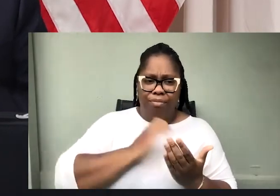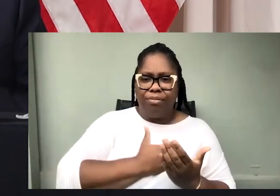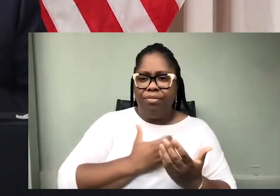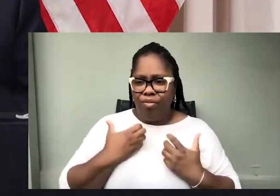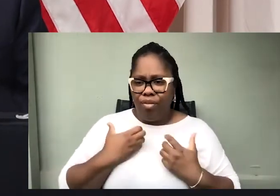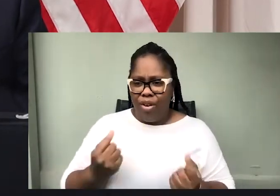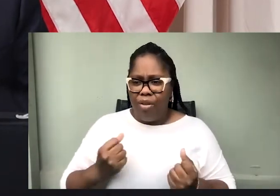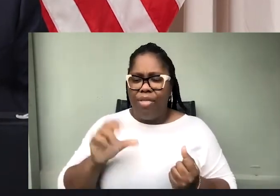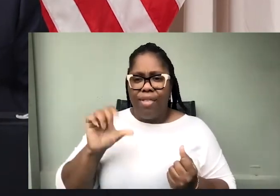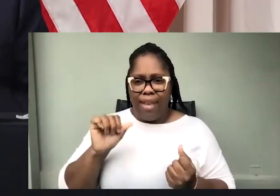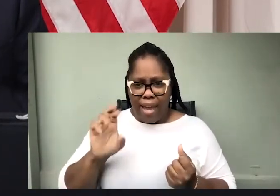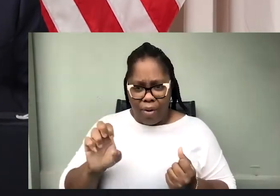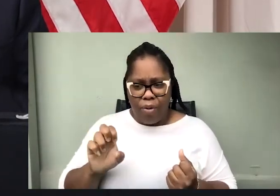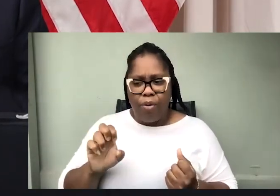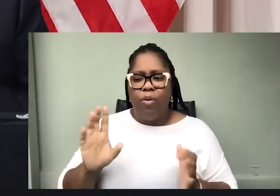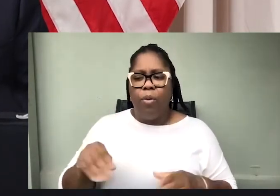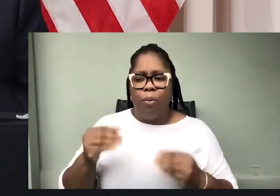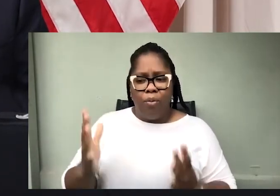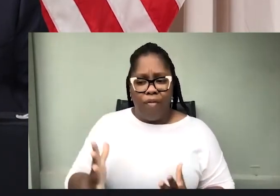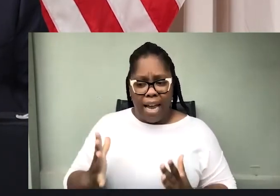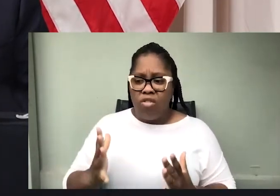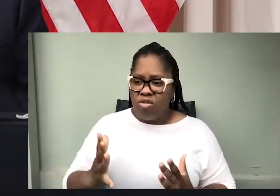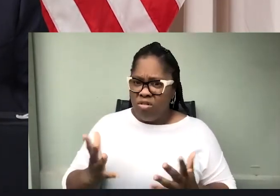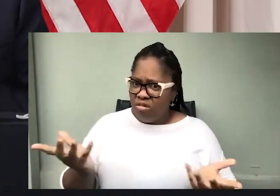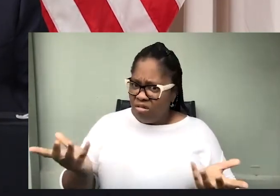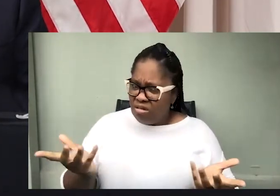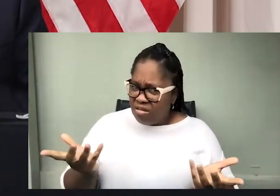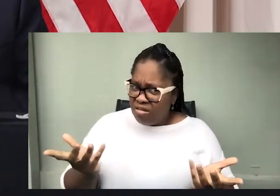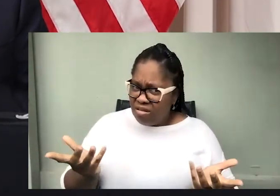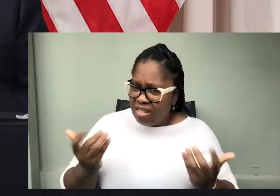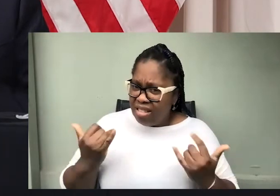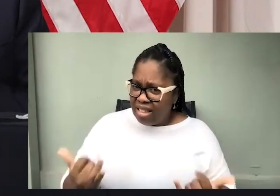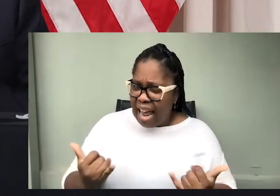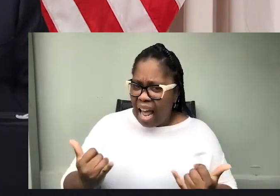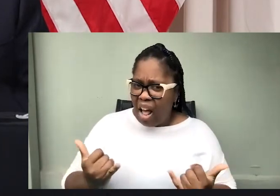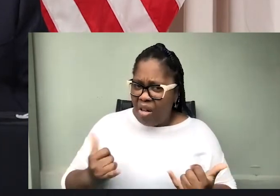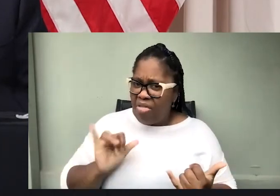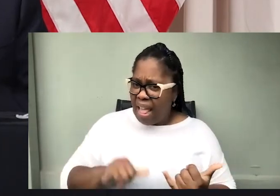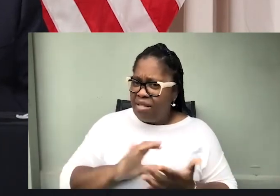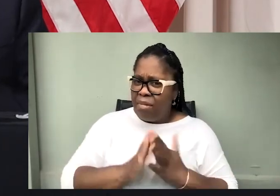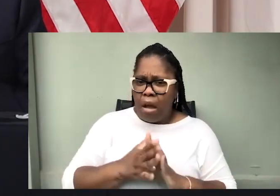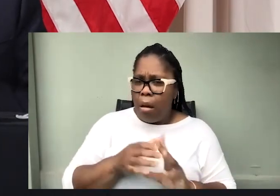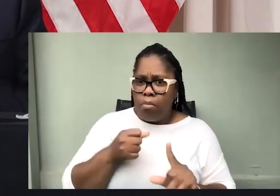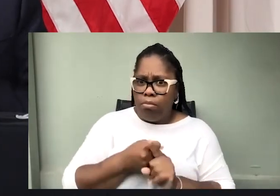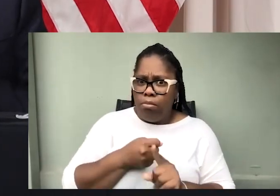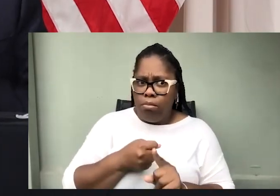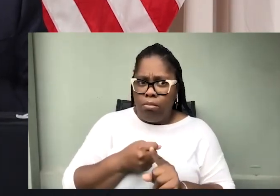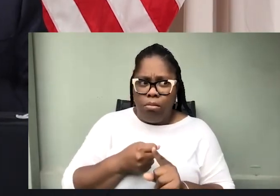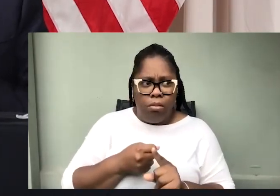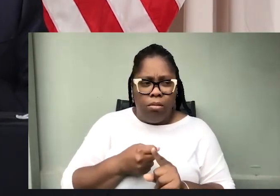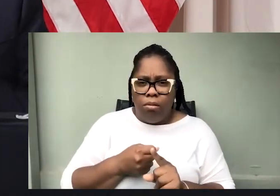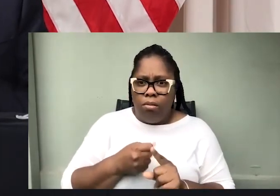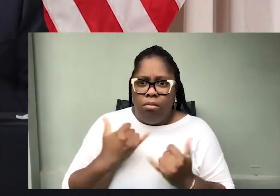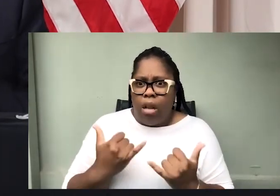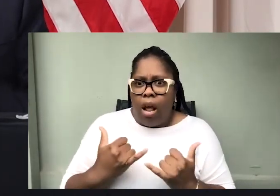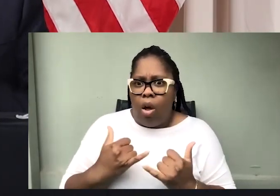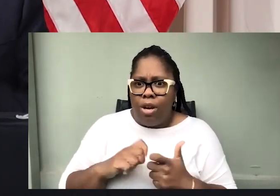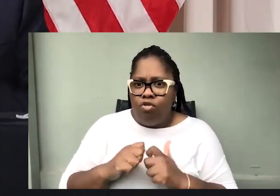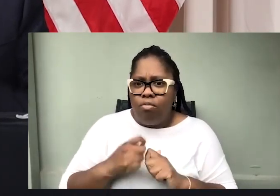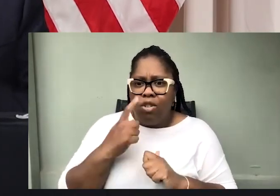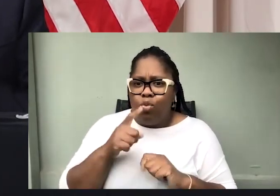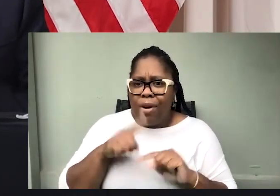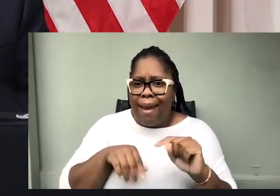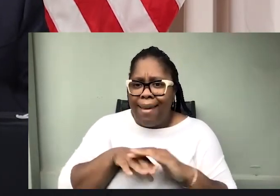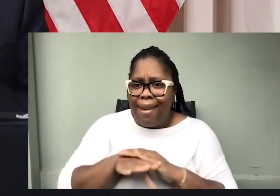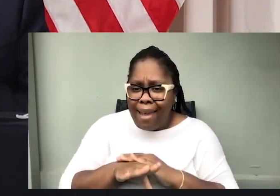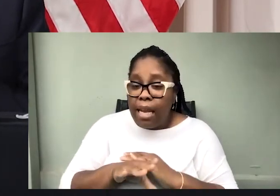healthcare providers that this has become now a really acute issue because you can't get in. If you are